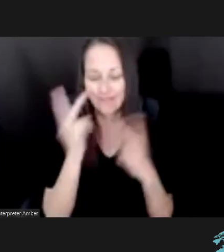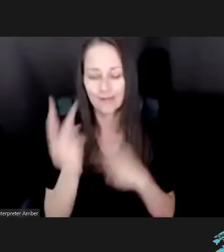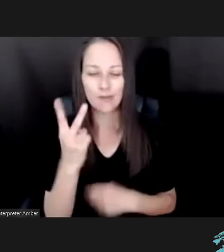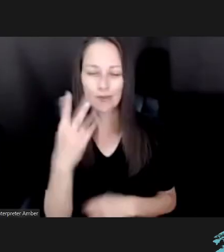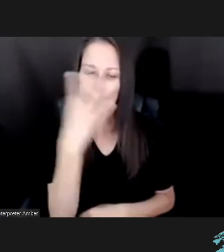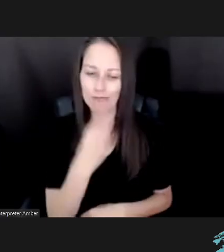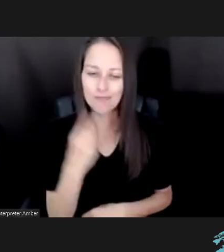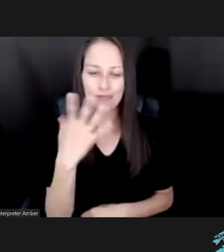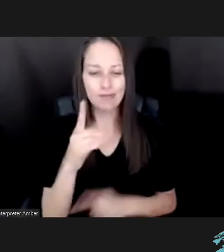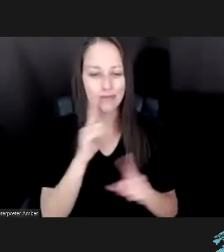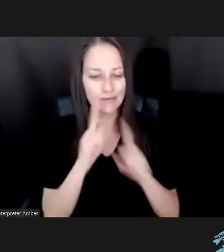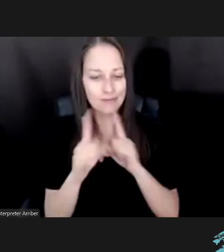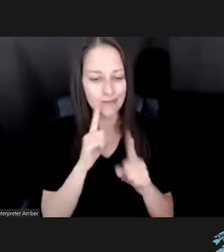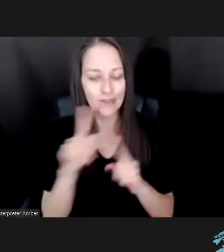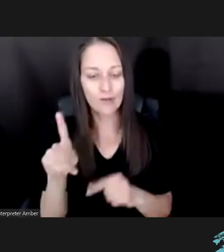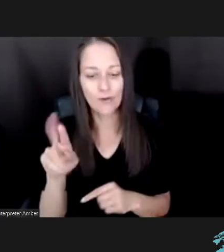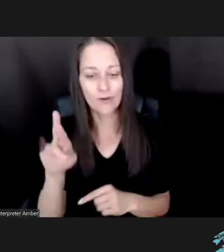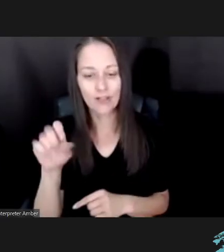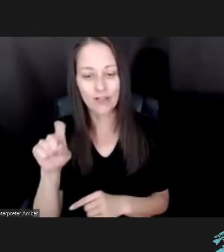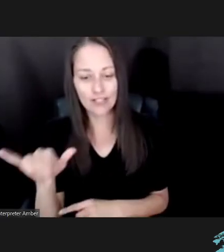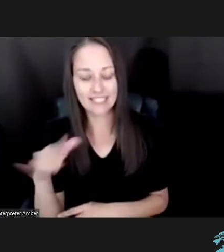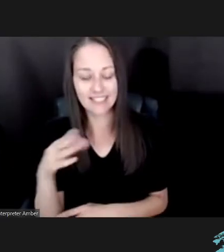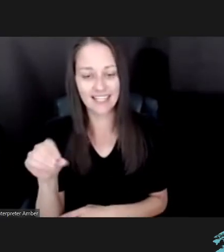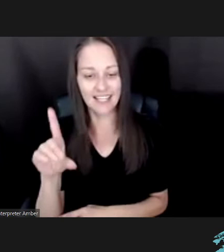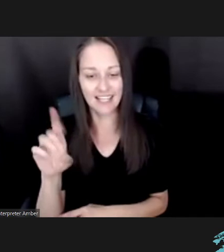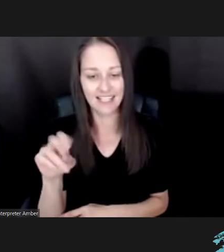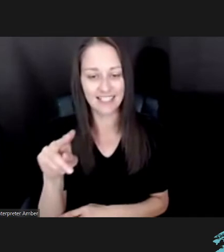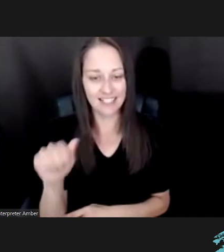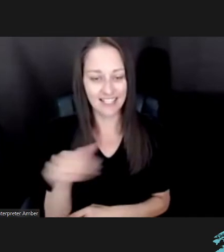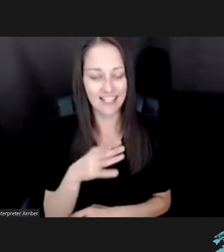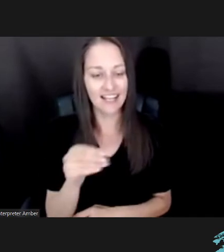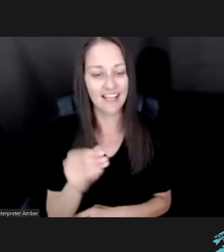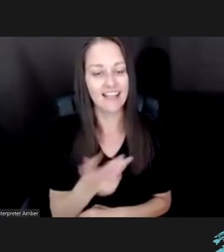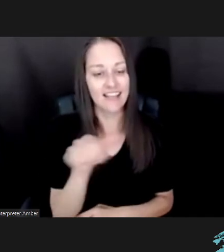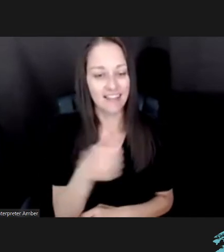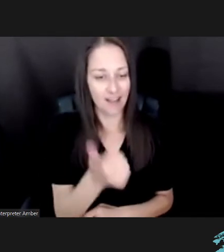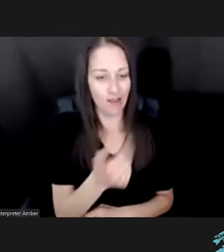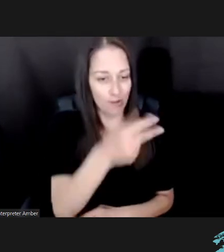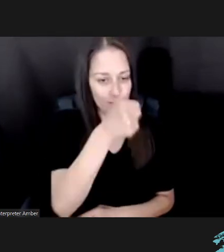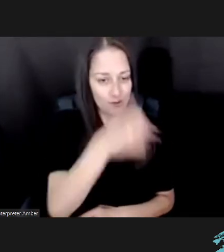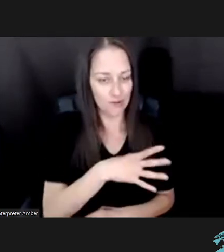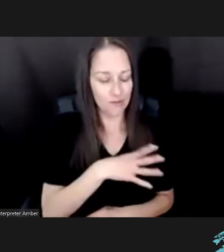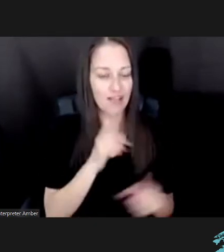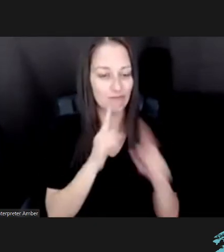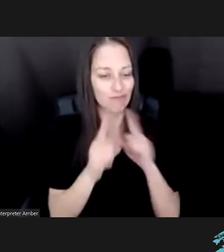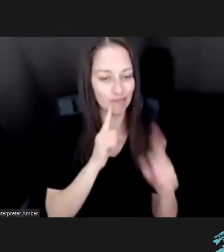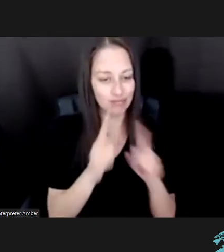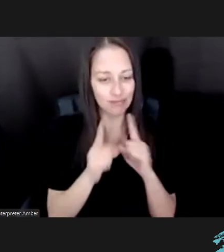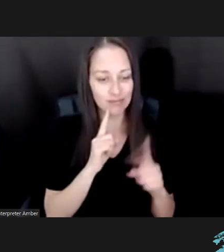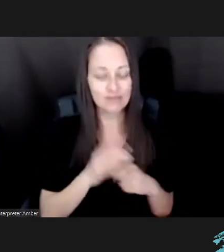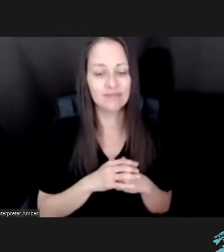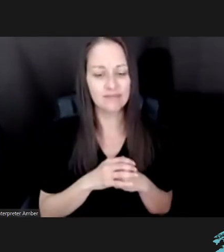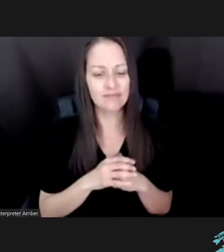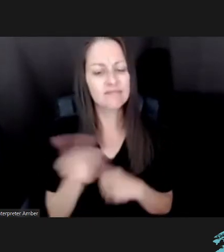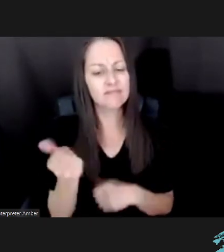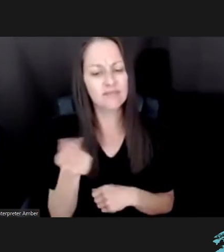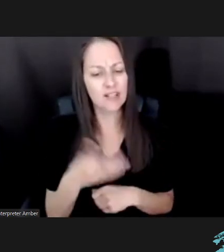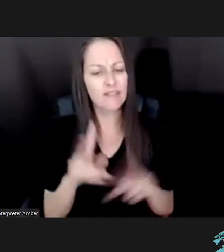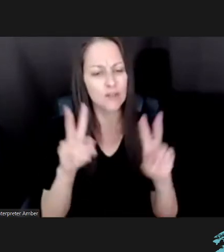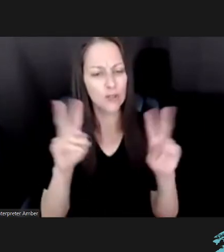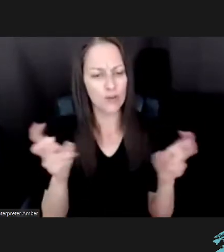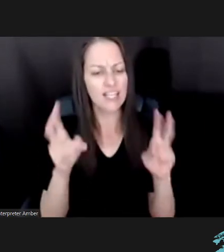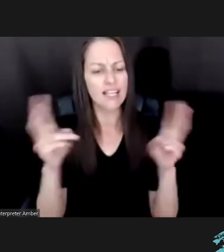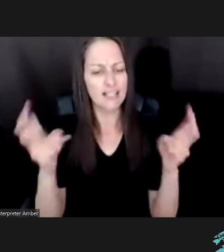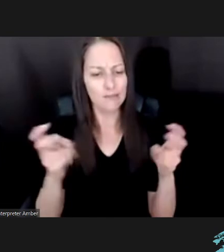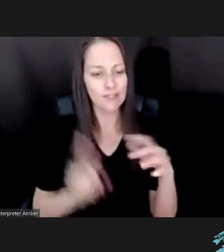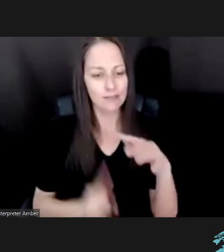Dina Hagag, and between Philip Byther and Fosten Lanikula, several themes surfaced: